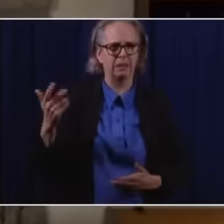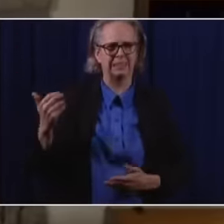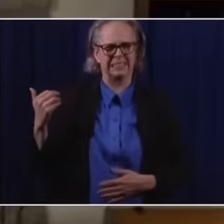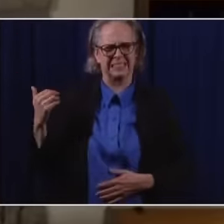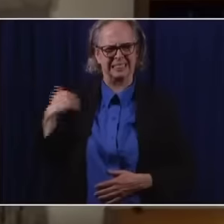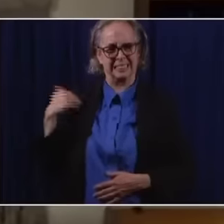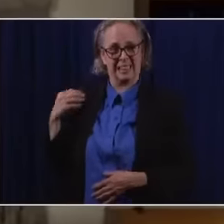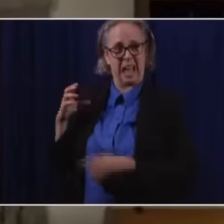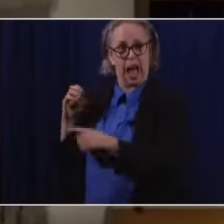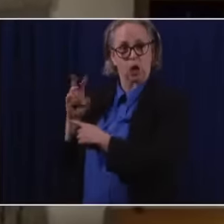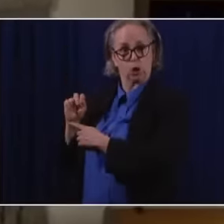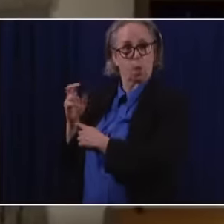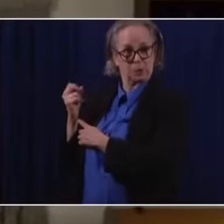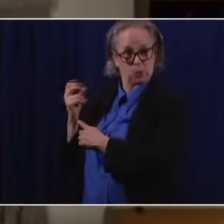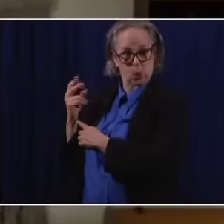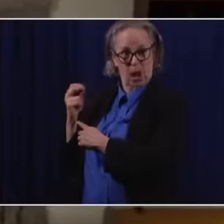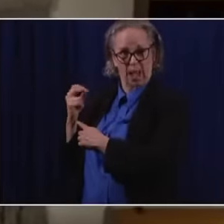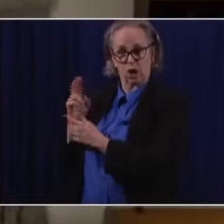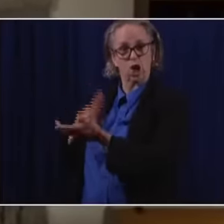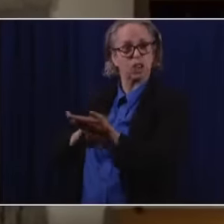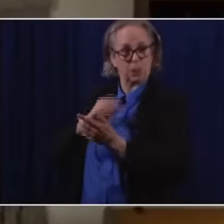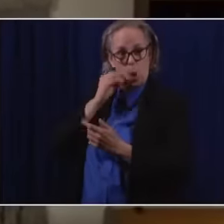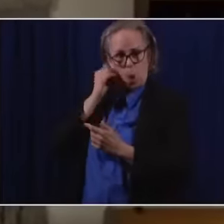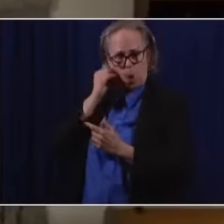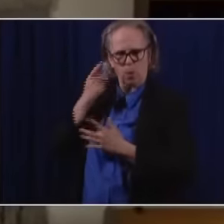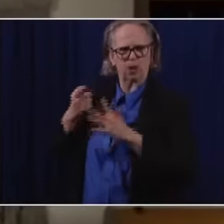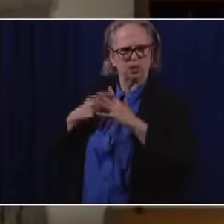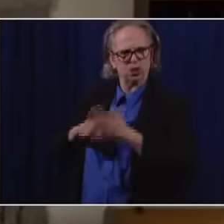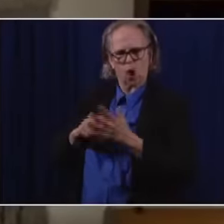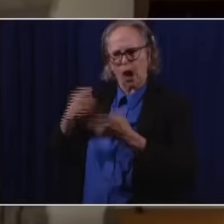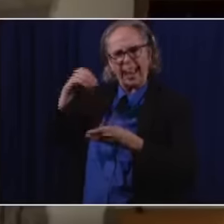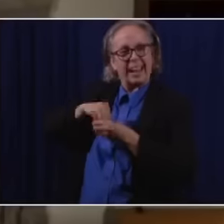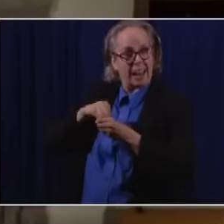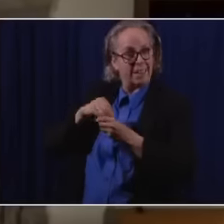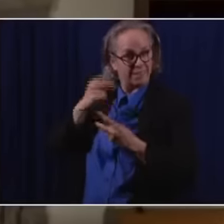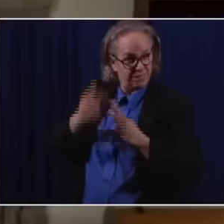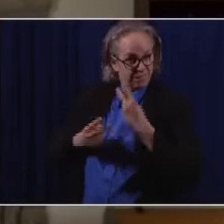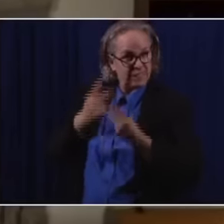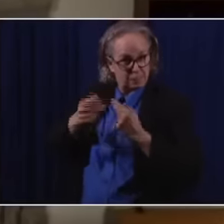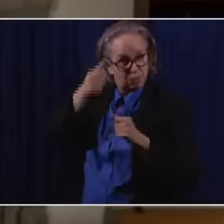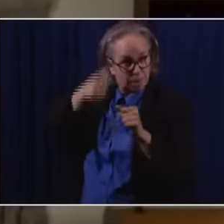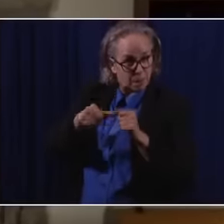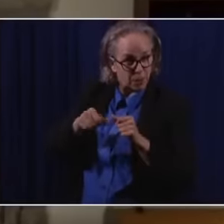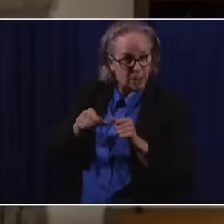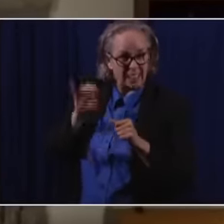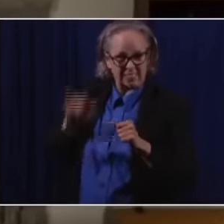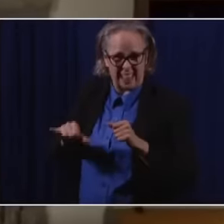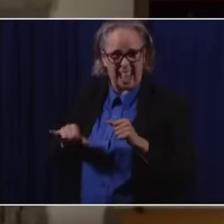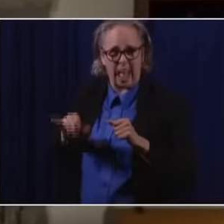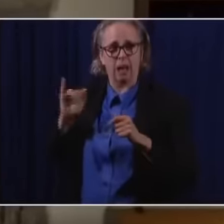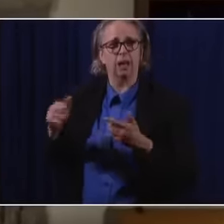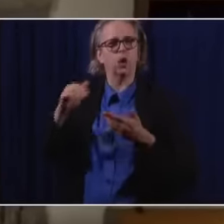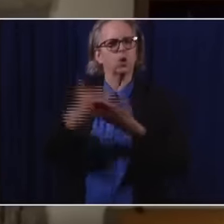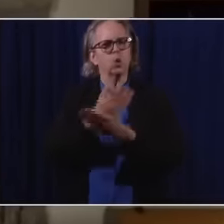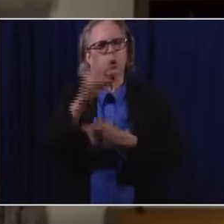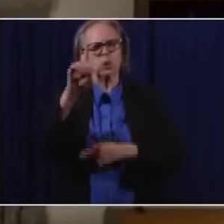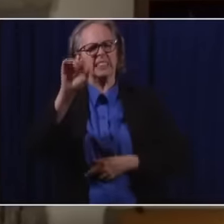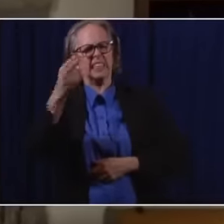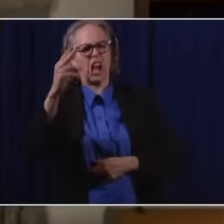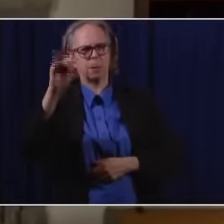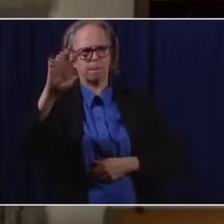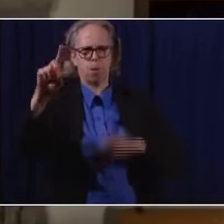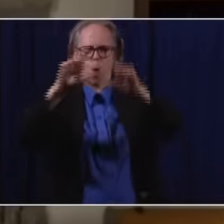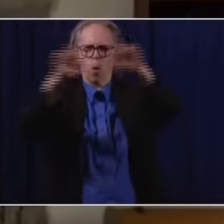done that. This tool breaks down the types of visitation facilities are allowing across the state. So you'll be able to go